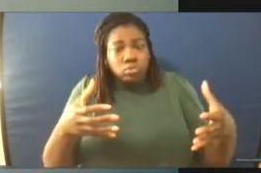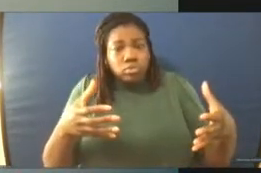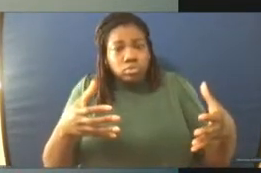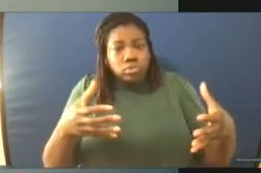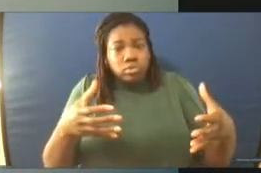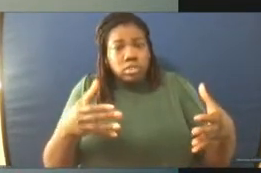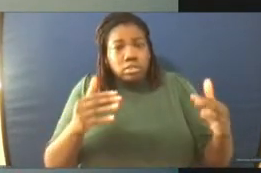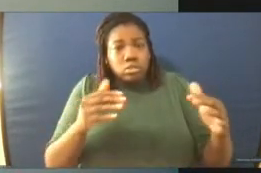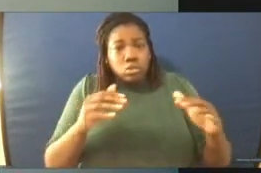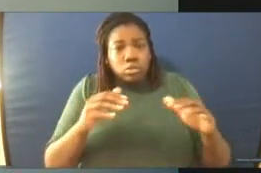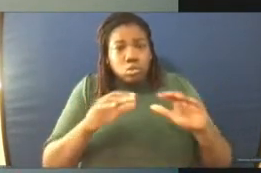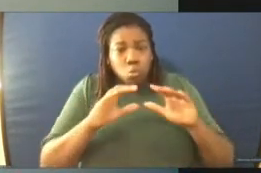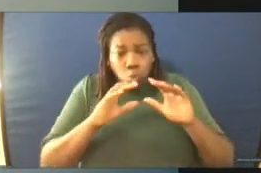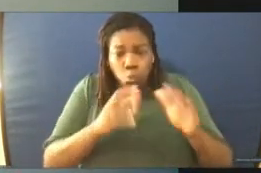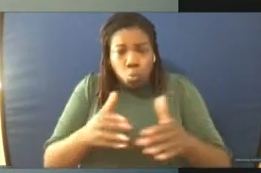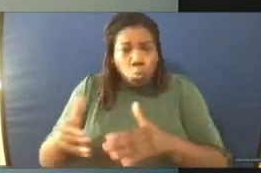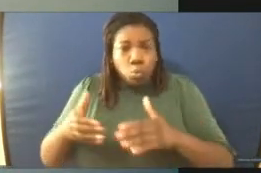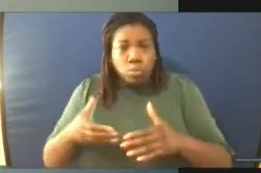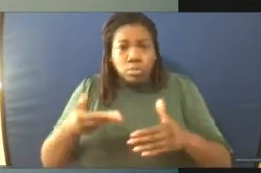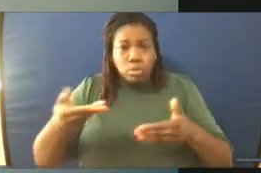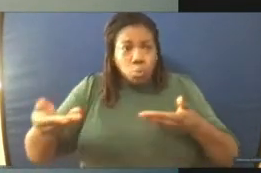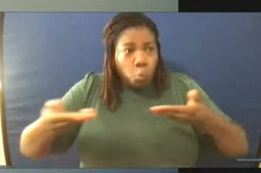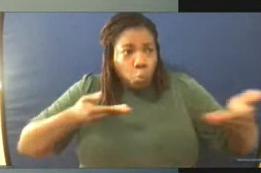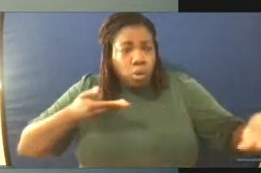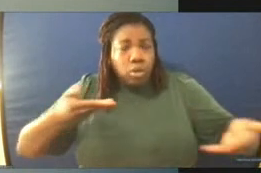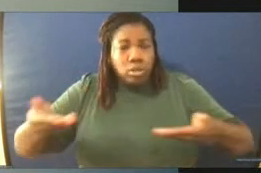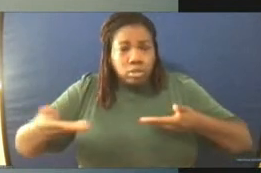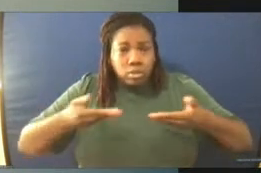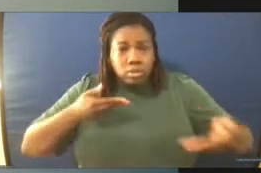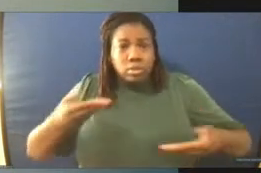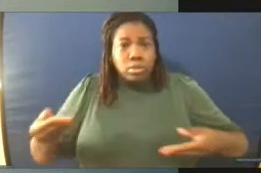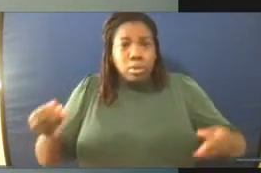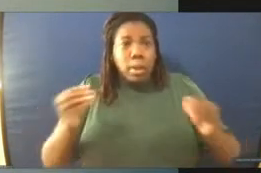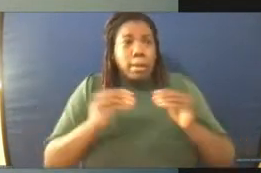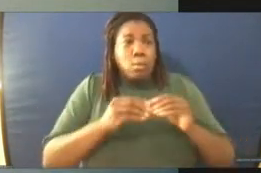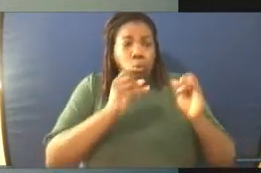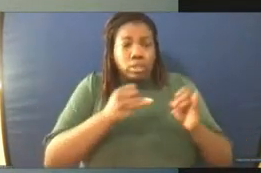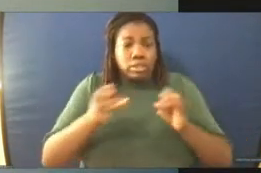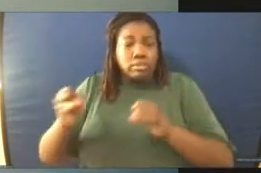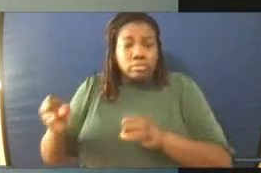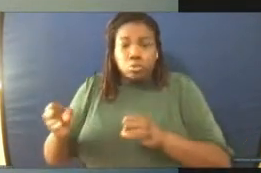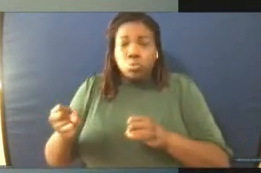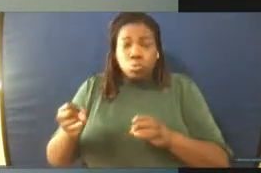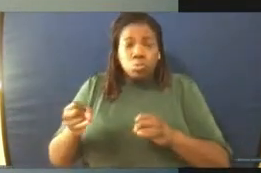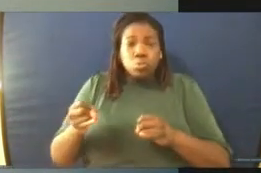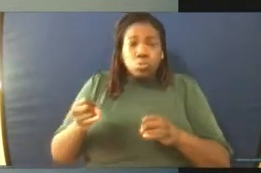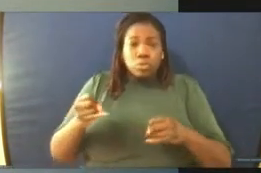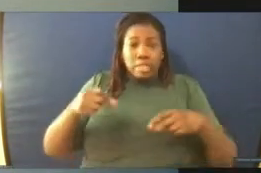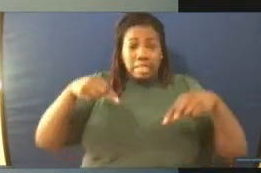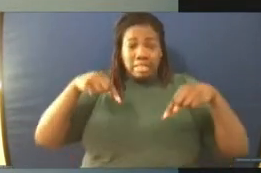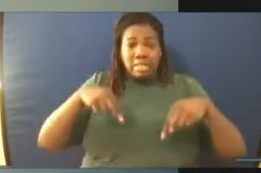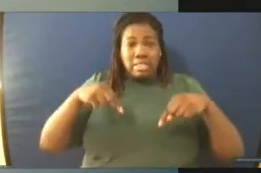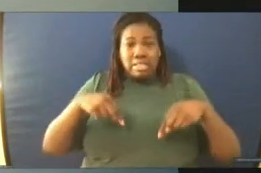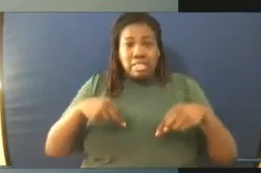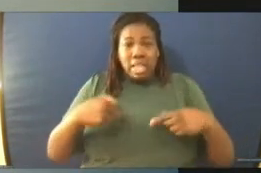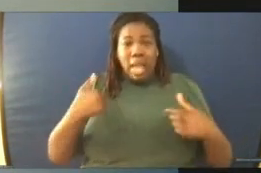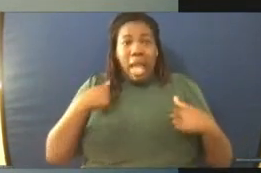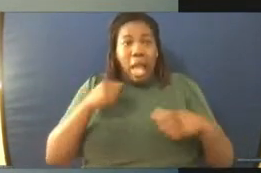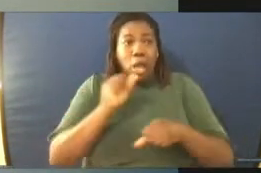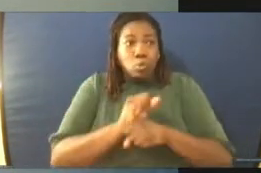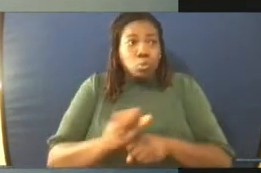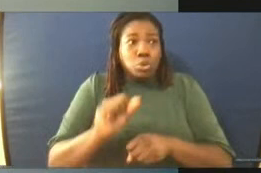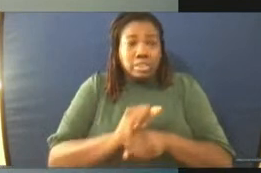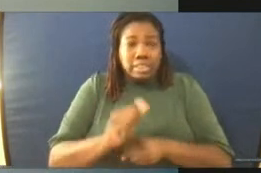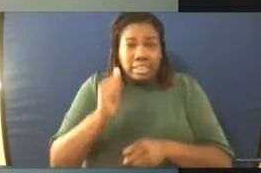cohorts and welcome in more individuals. Honestly, this is part of what I work on almost every